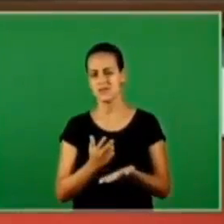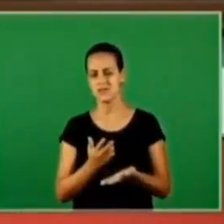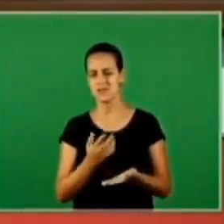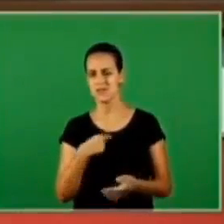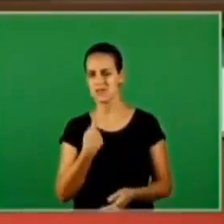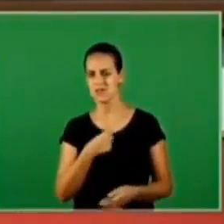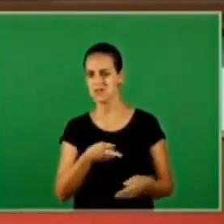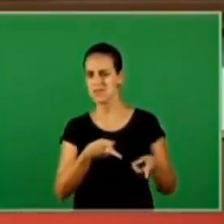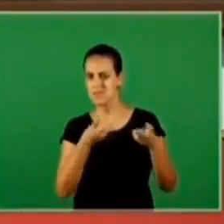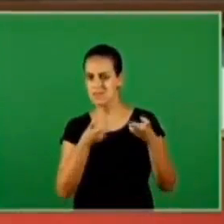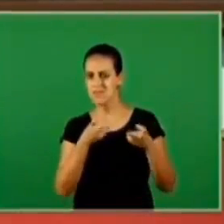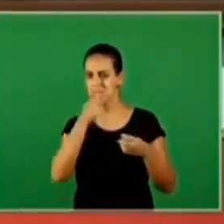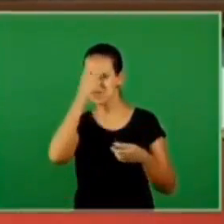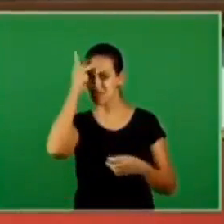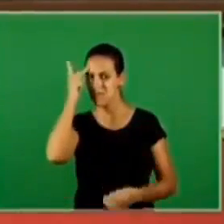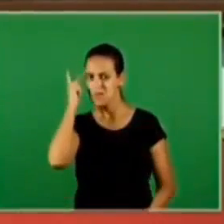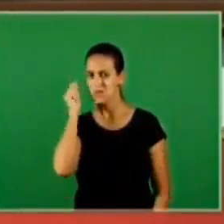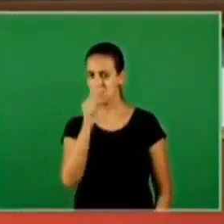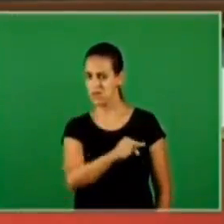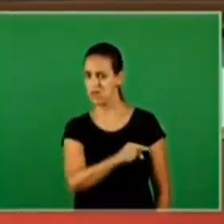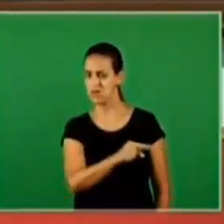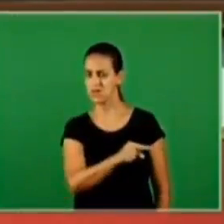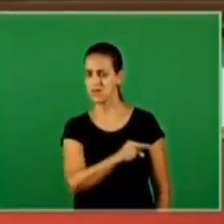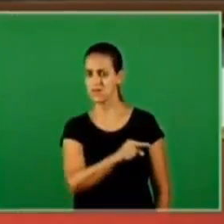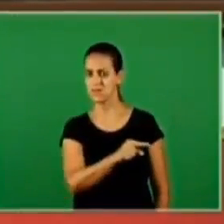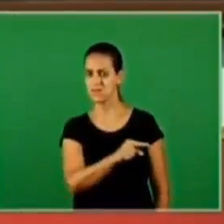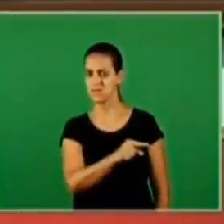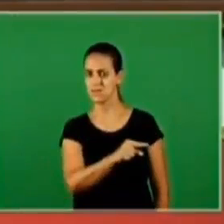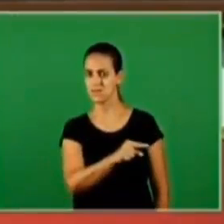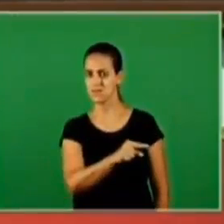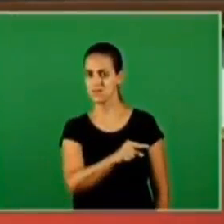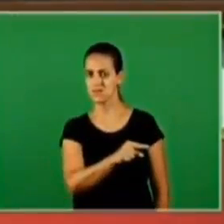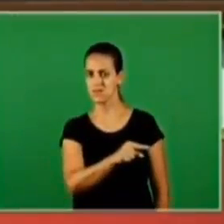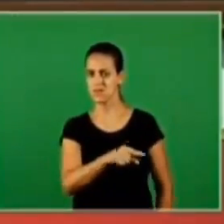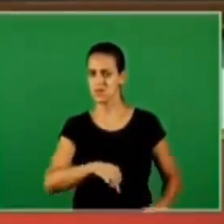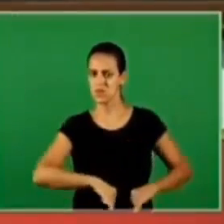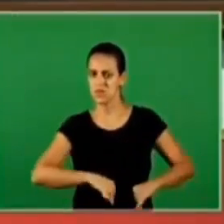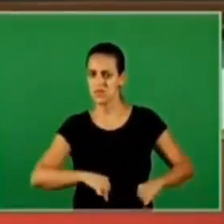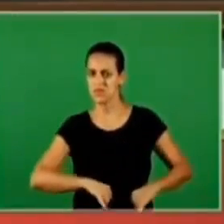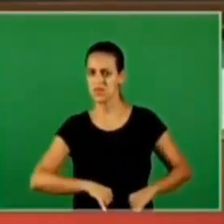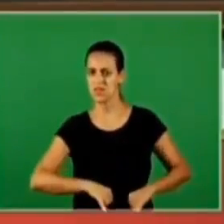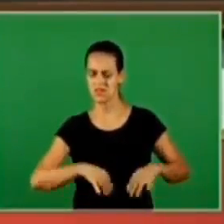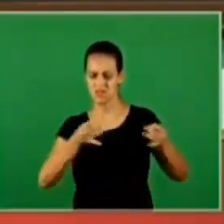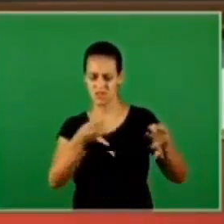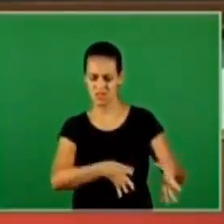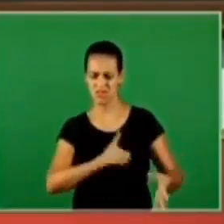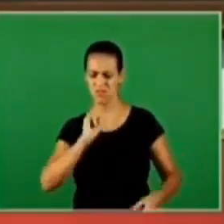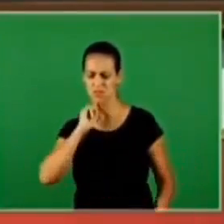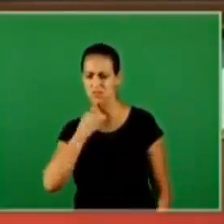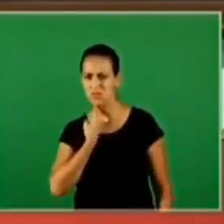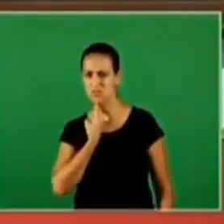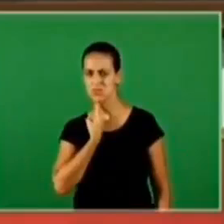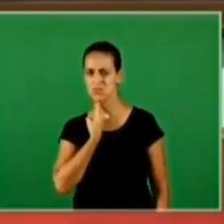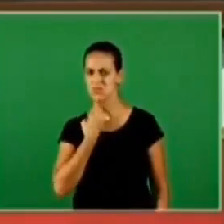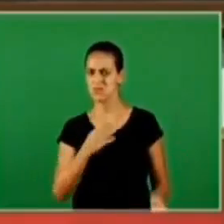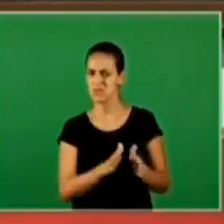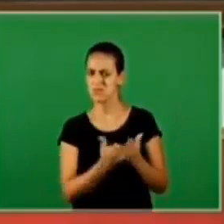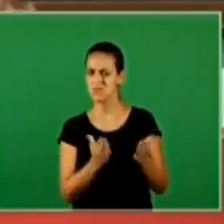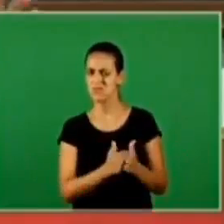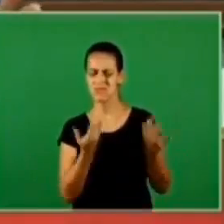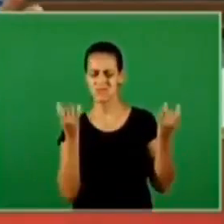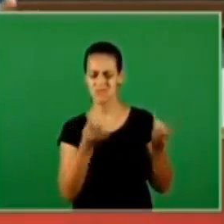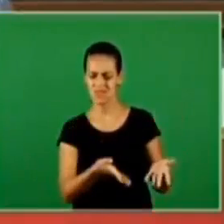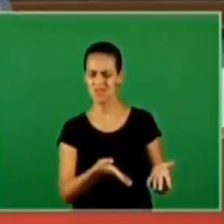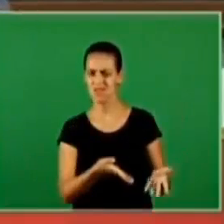pass by on the street and when see human beings abandoned, dirty, like